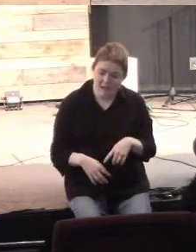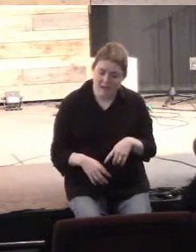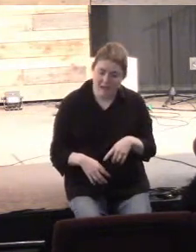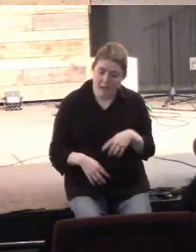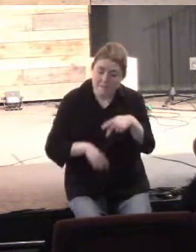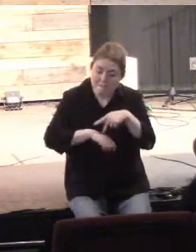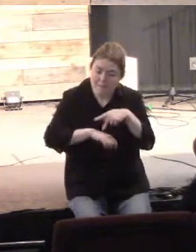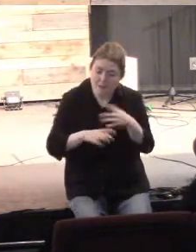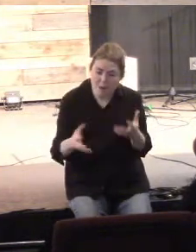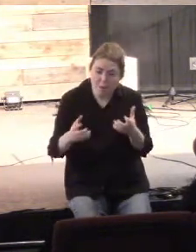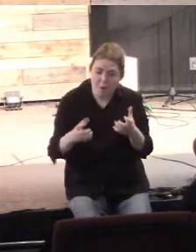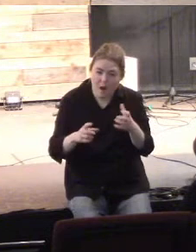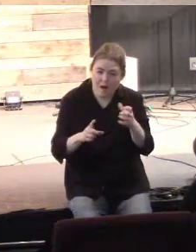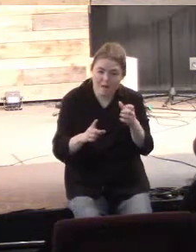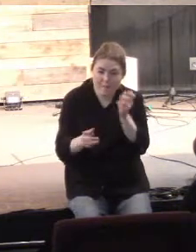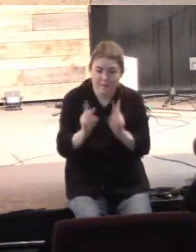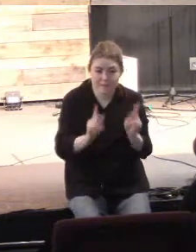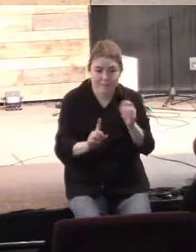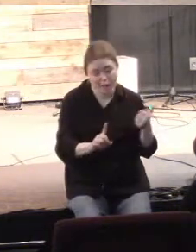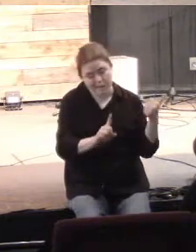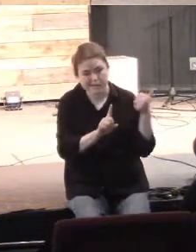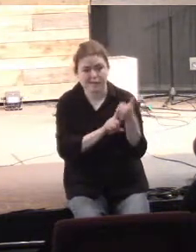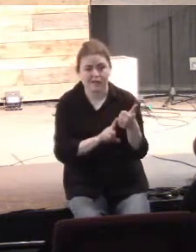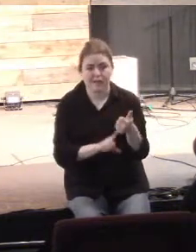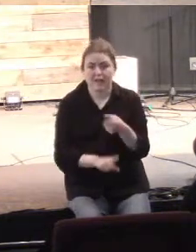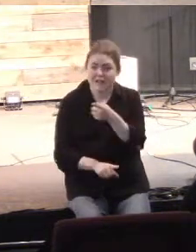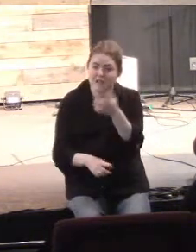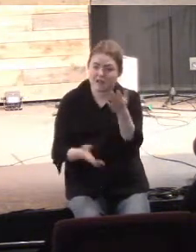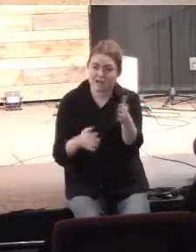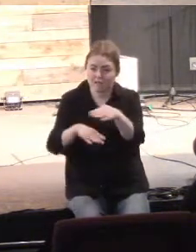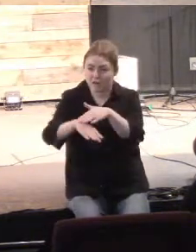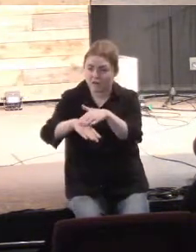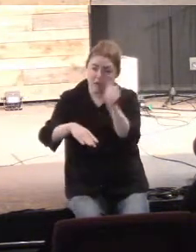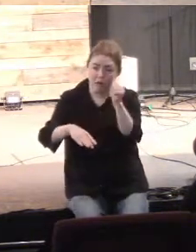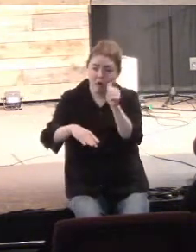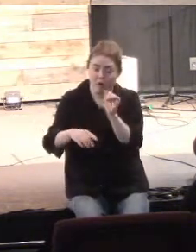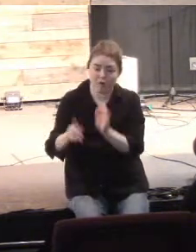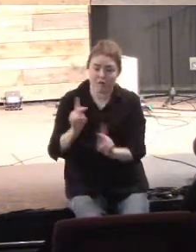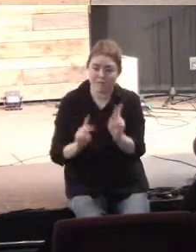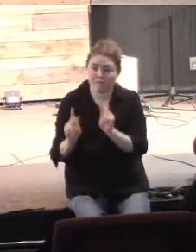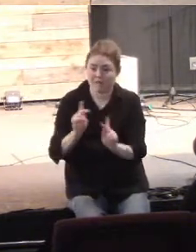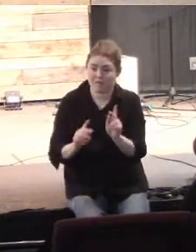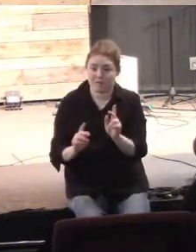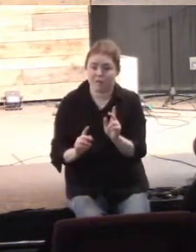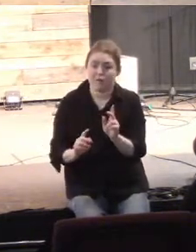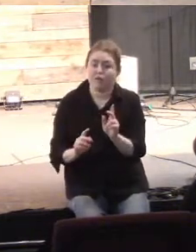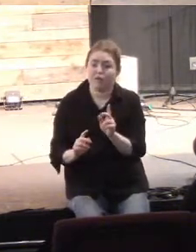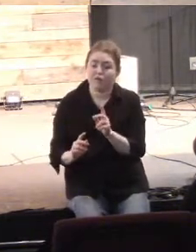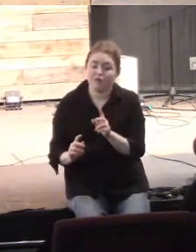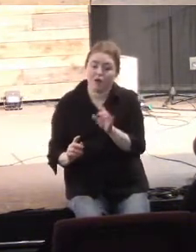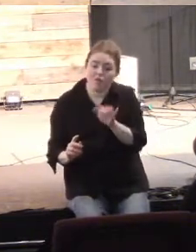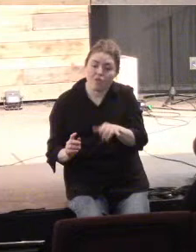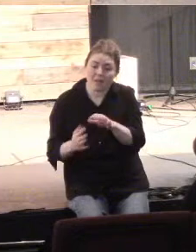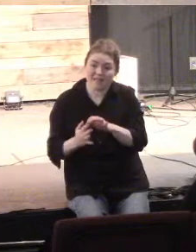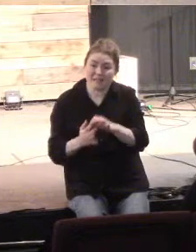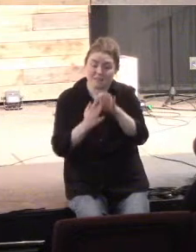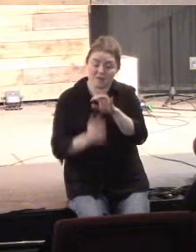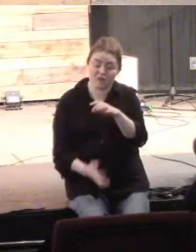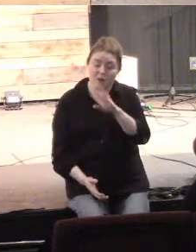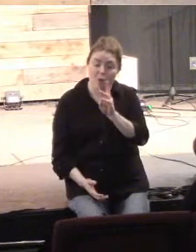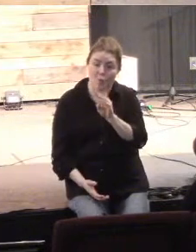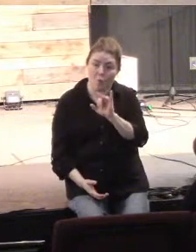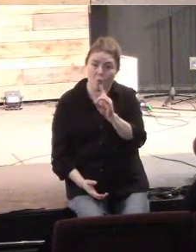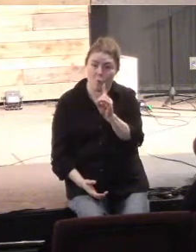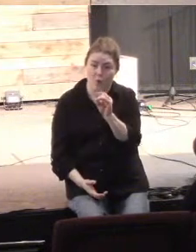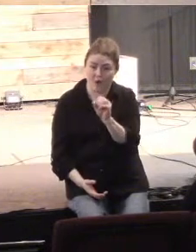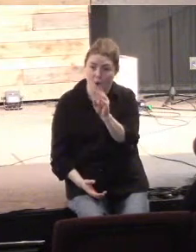really wanted people to be impacted. He called in the believers. He called in especially the widows, those that are on the margin,